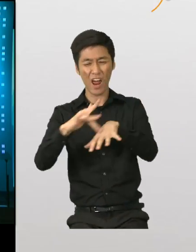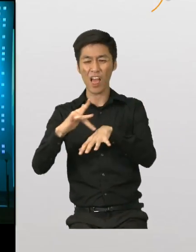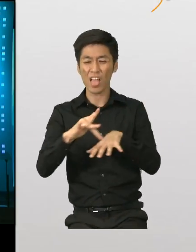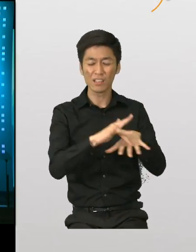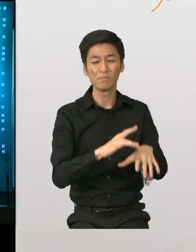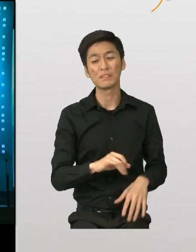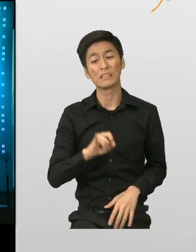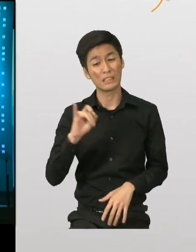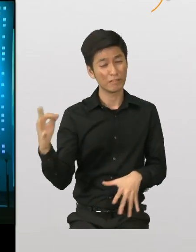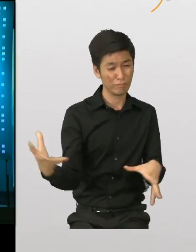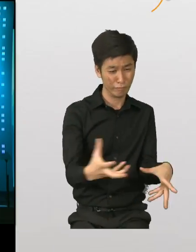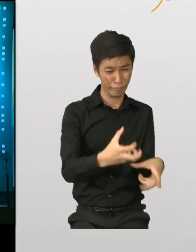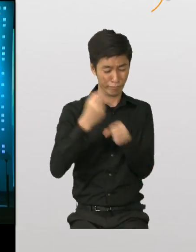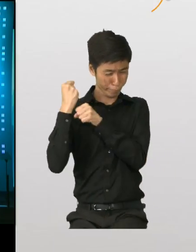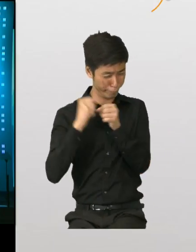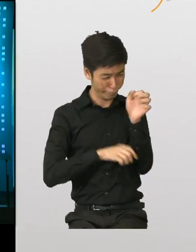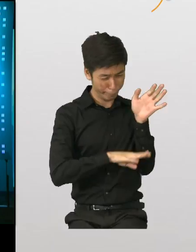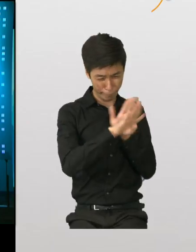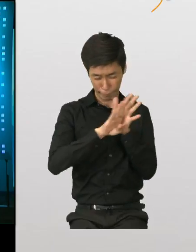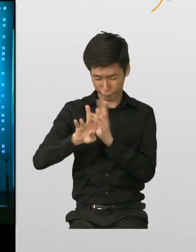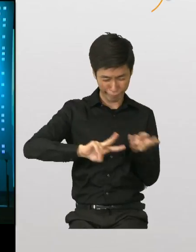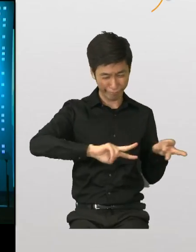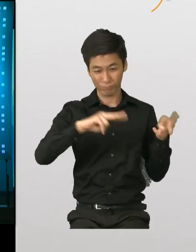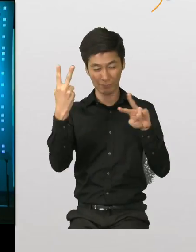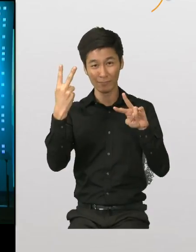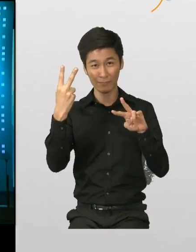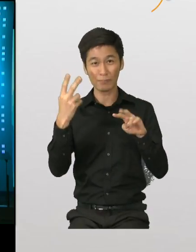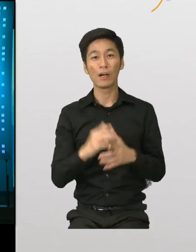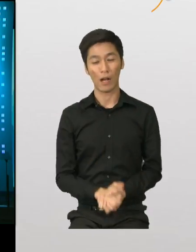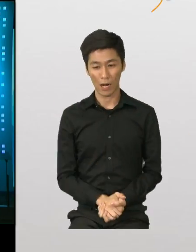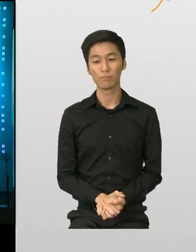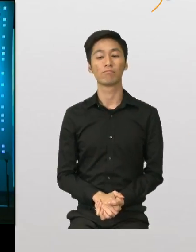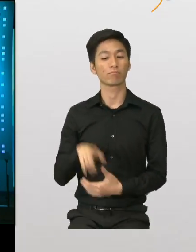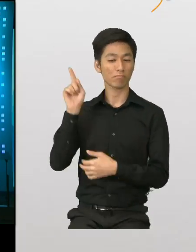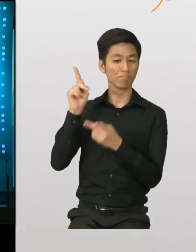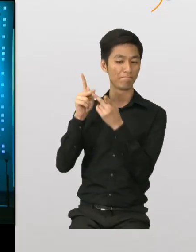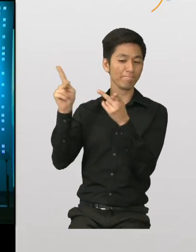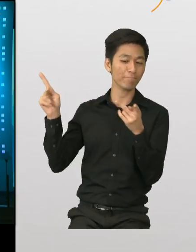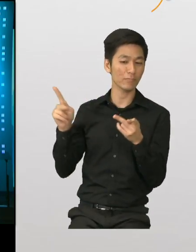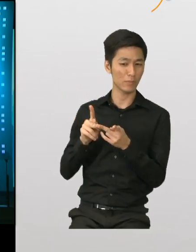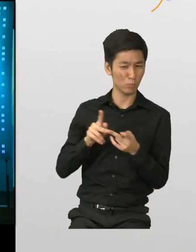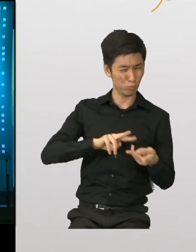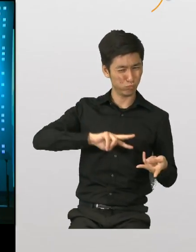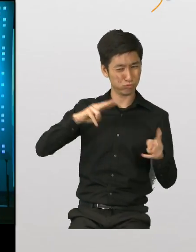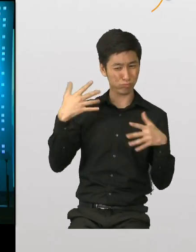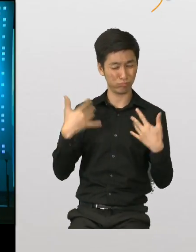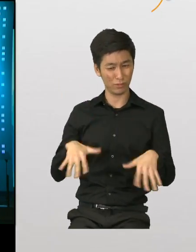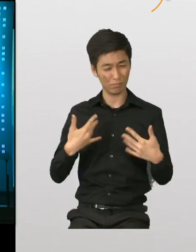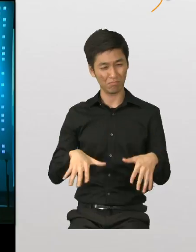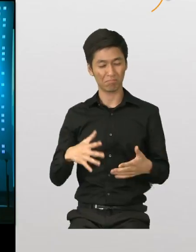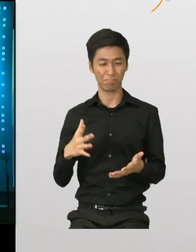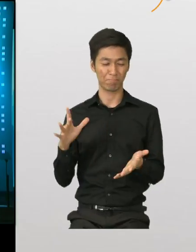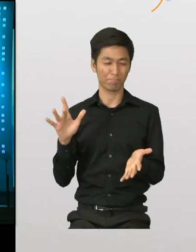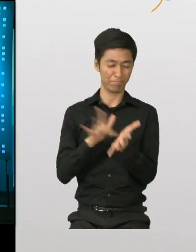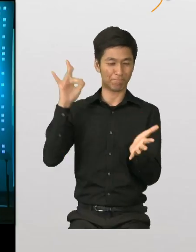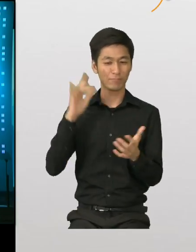all back and redevelop it completely, Tanglin Halt is being SERSed. You can use the space better, you can create